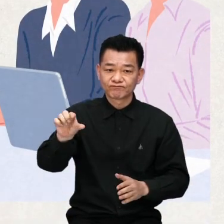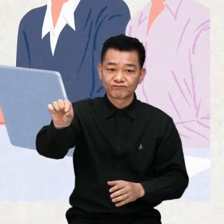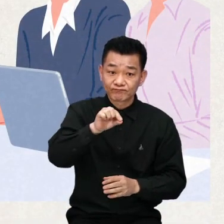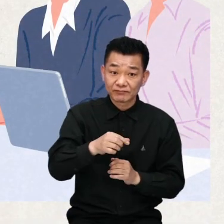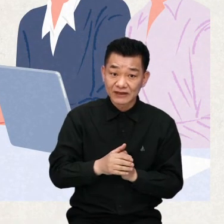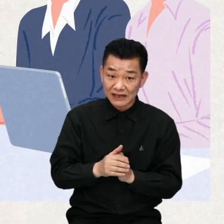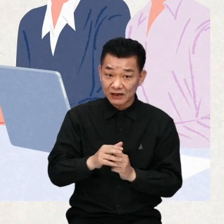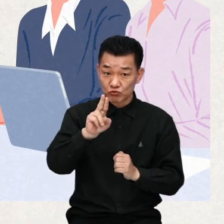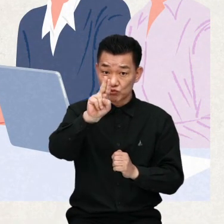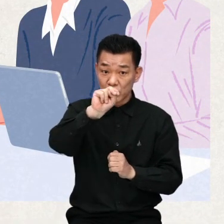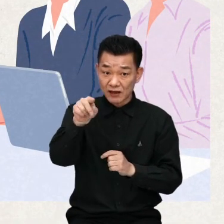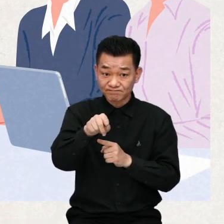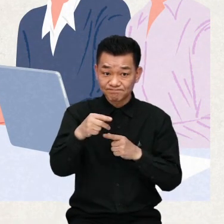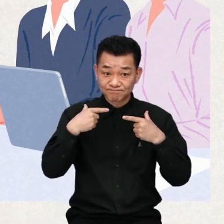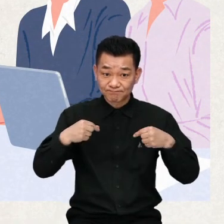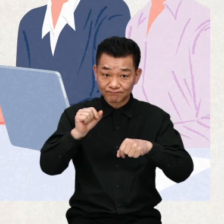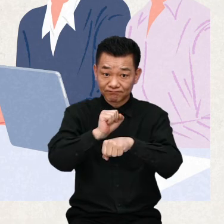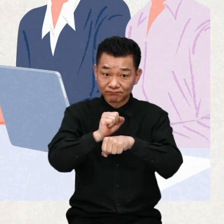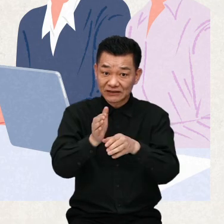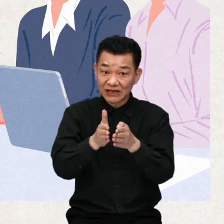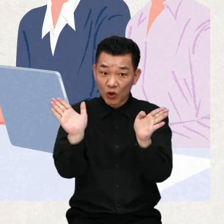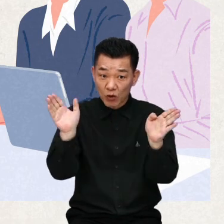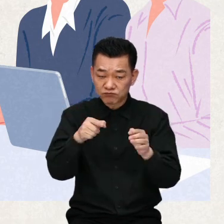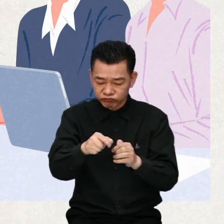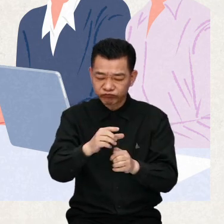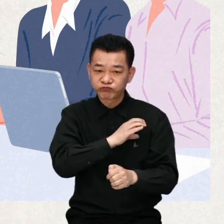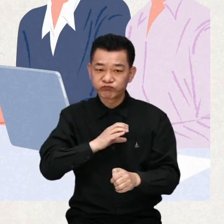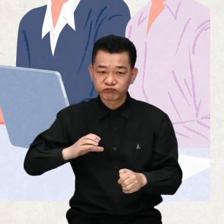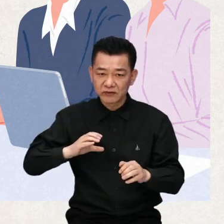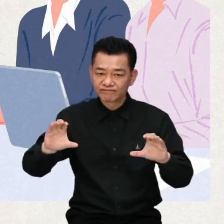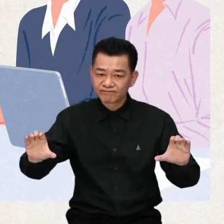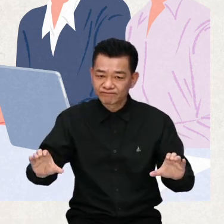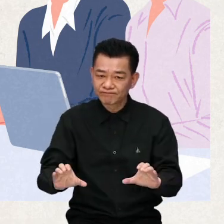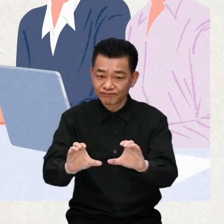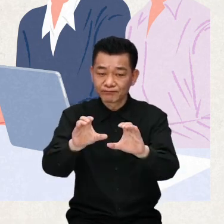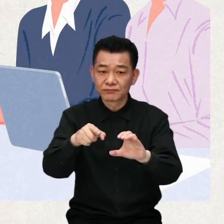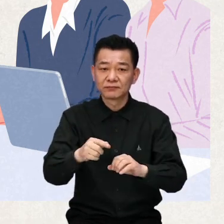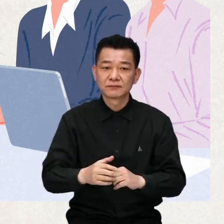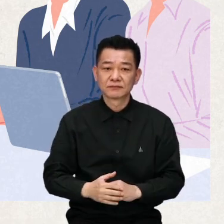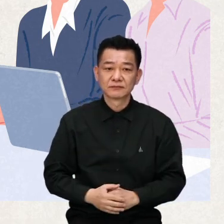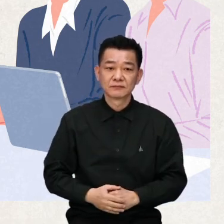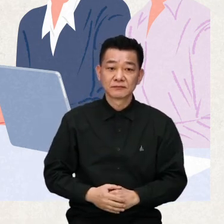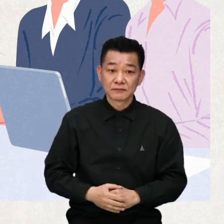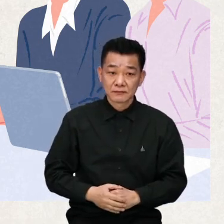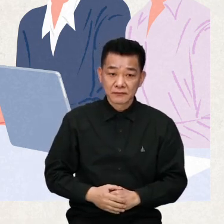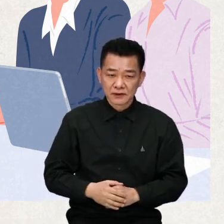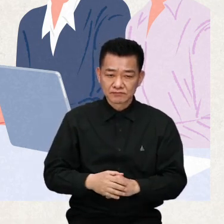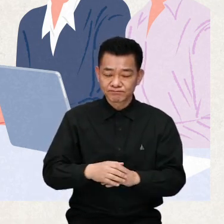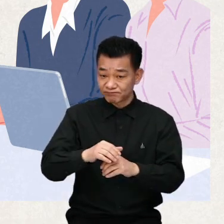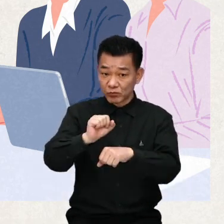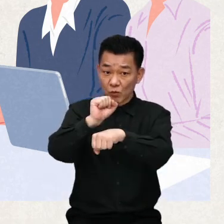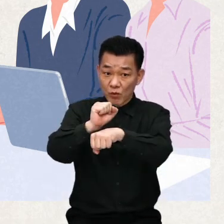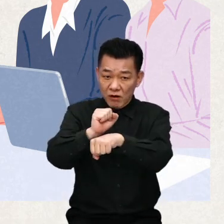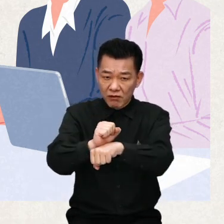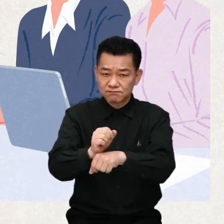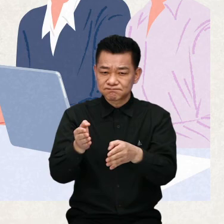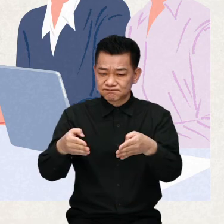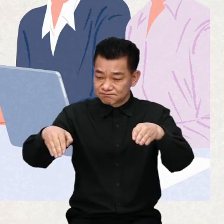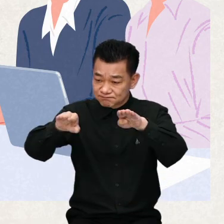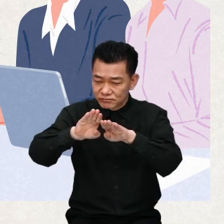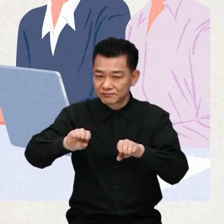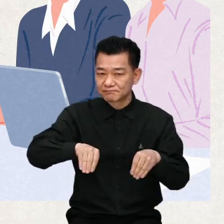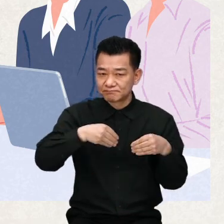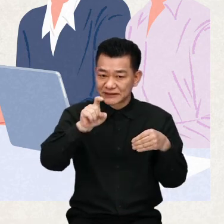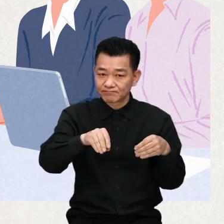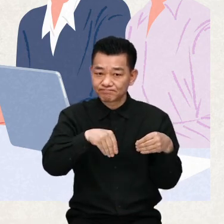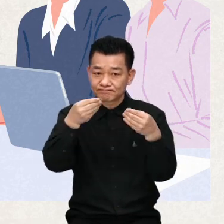And the Secretary General of the United Nations shall provide the necessary staff and facilities for the effective performance of the